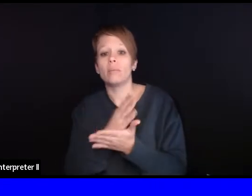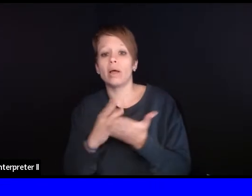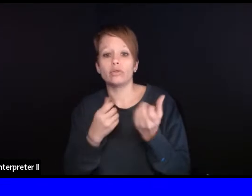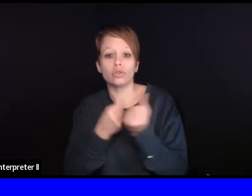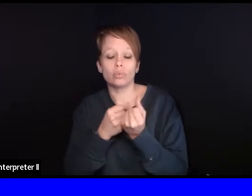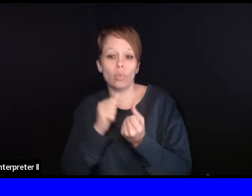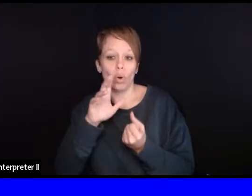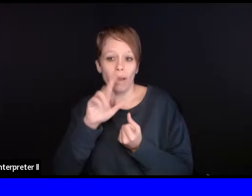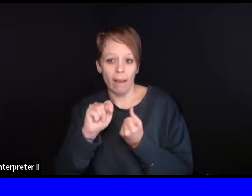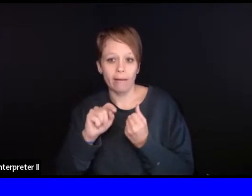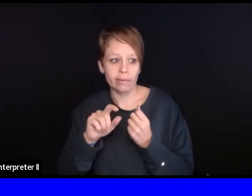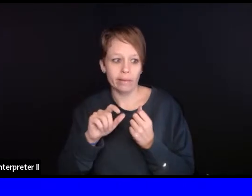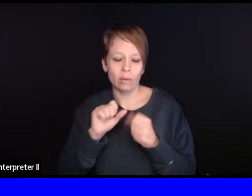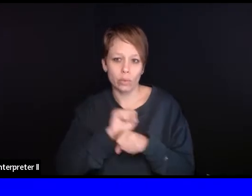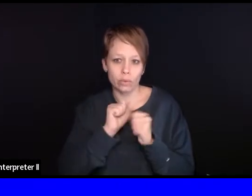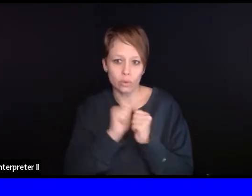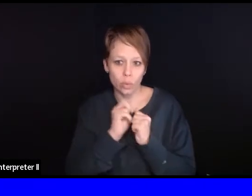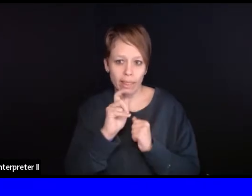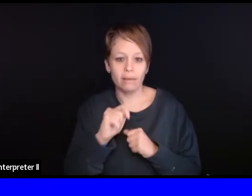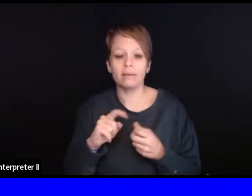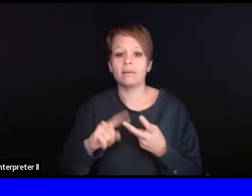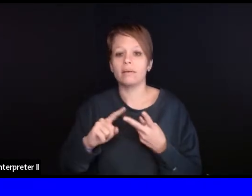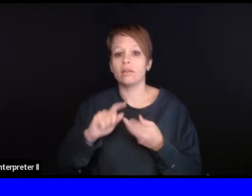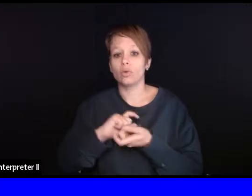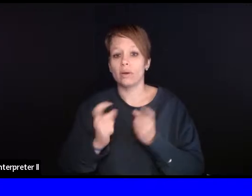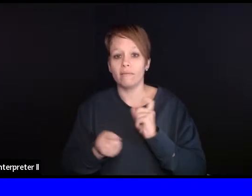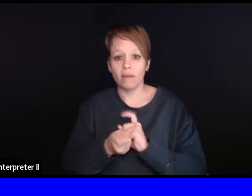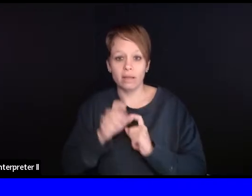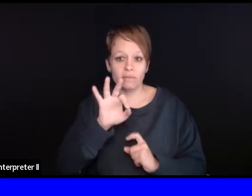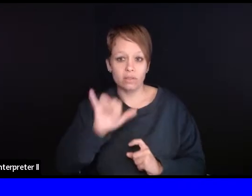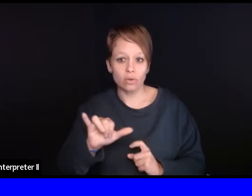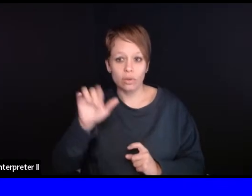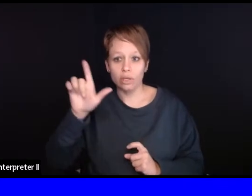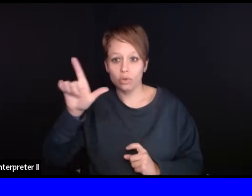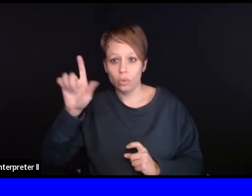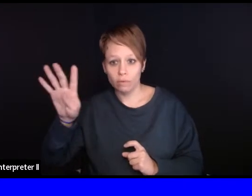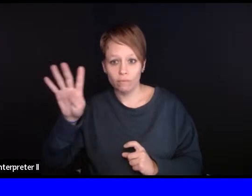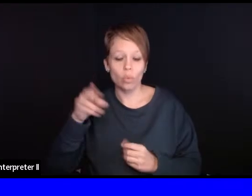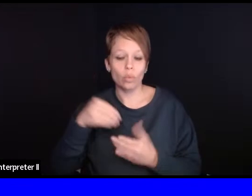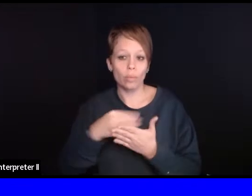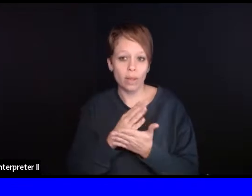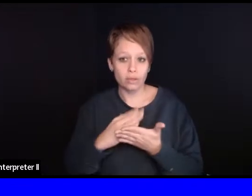accompanies it, the revised fiscal year 24 budget,